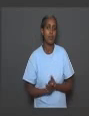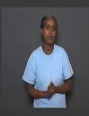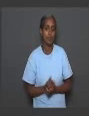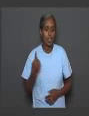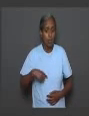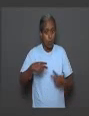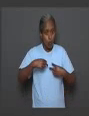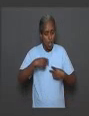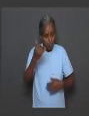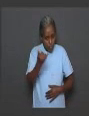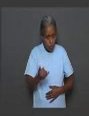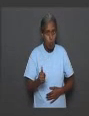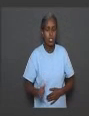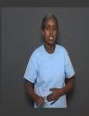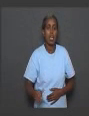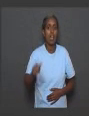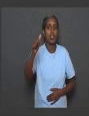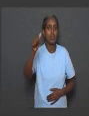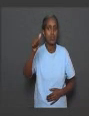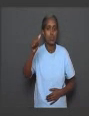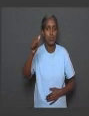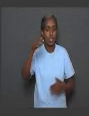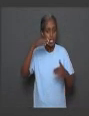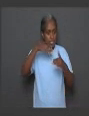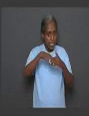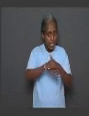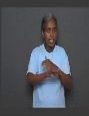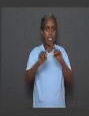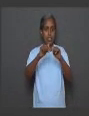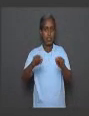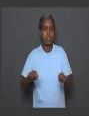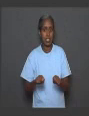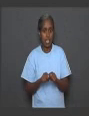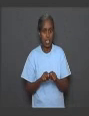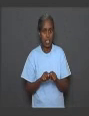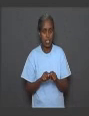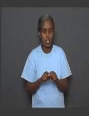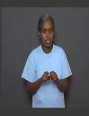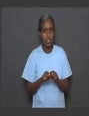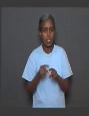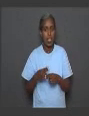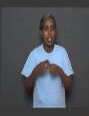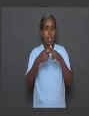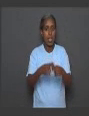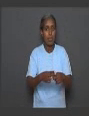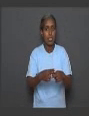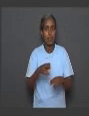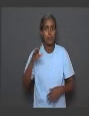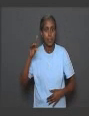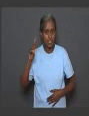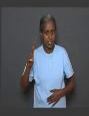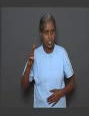We have drawn the altitudes of the inner triangle and labeled them as